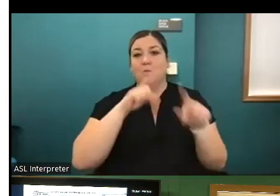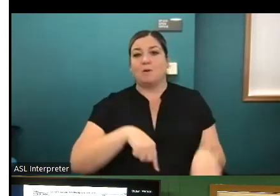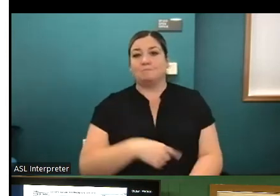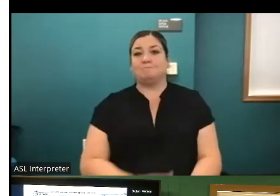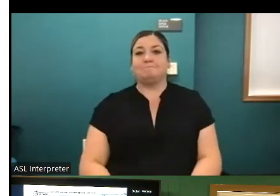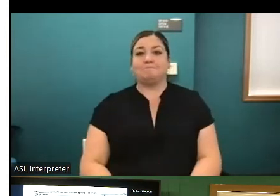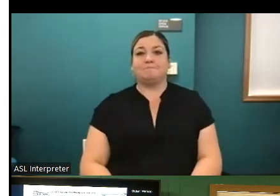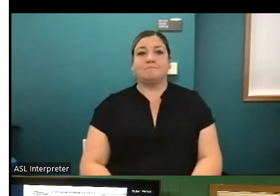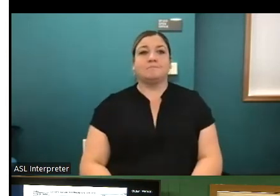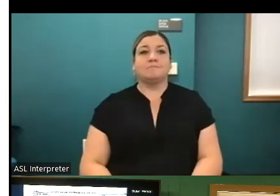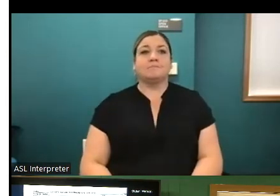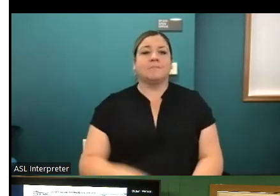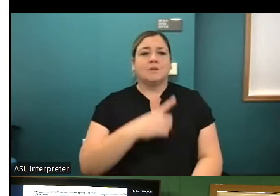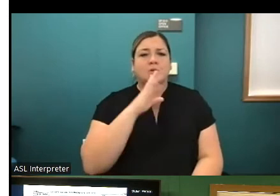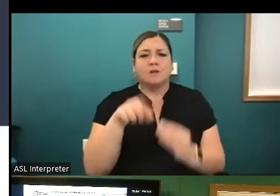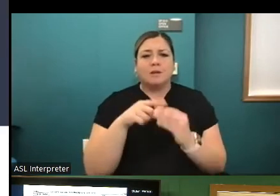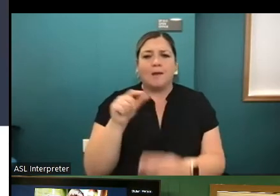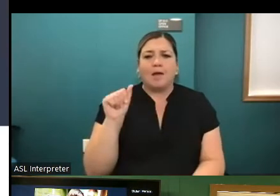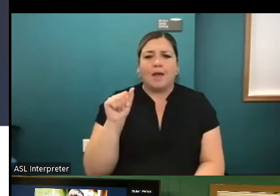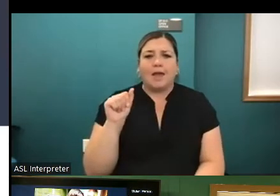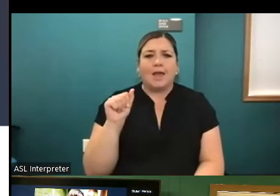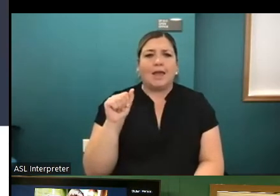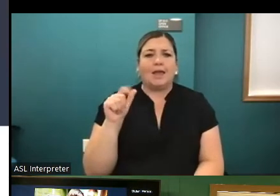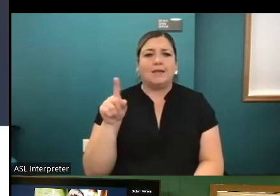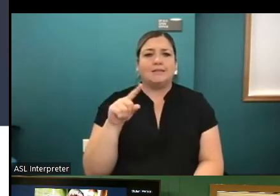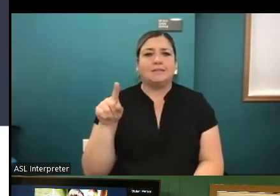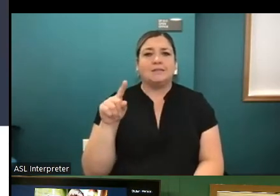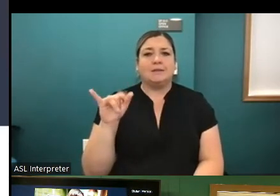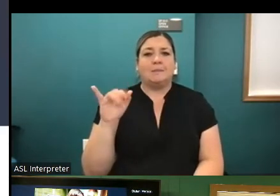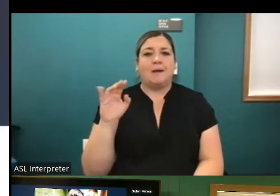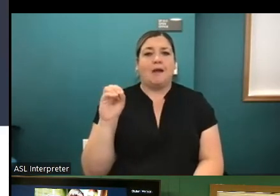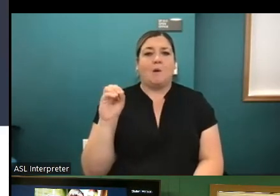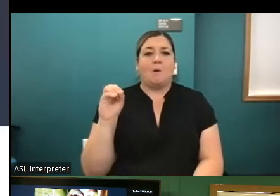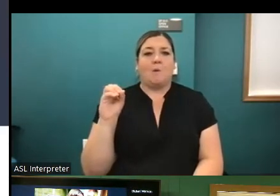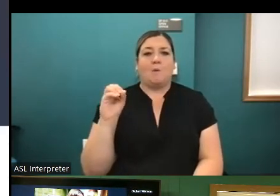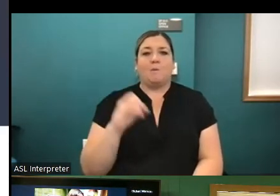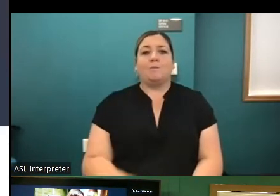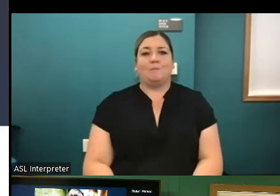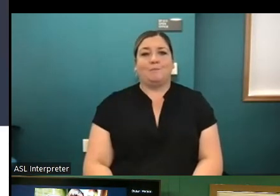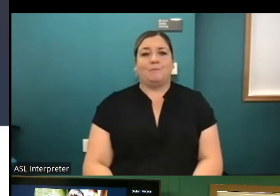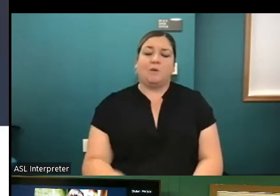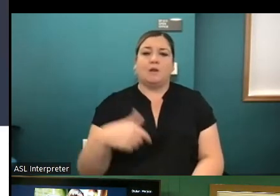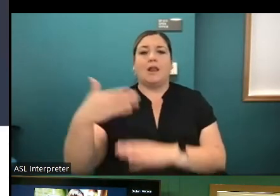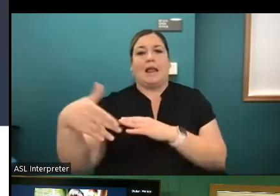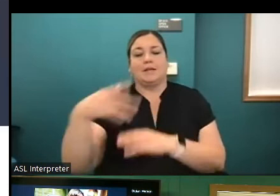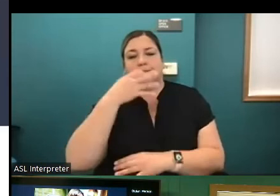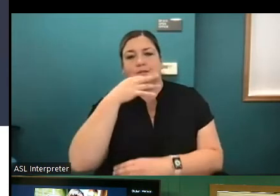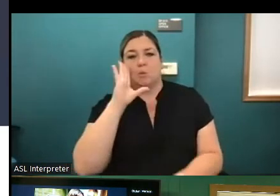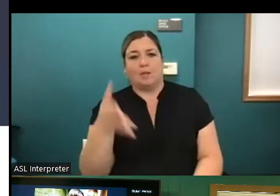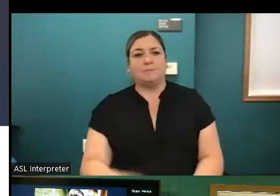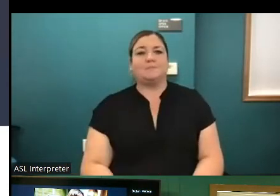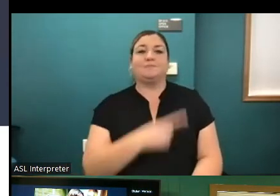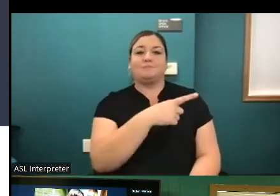Are you gonna go over the AZ bio? Is that on there? Or is that- Next, yeah, aided testing is next. So, I guess not next. So Sorry. this is just a